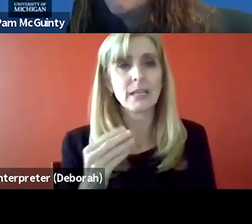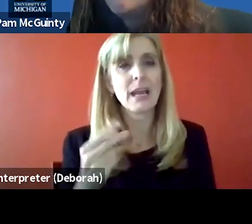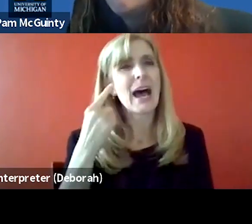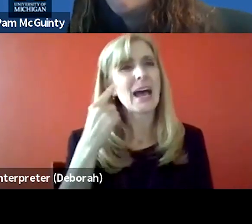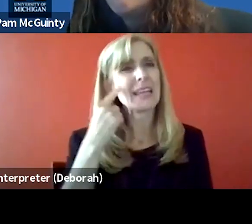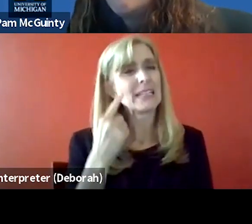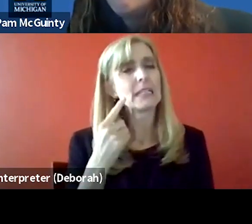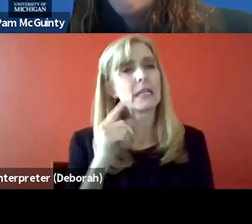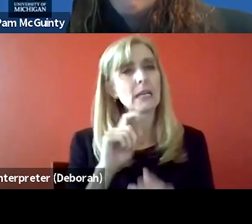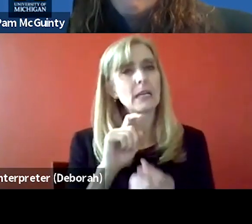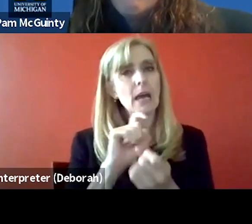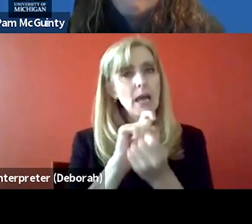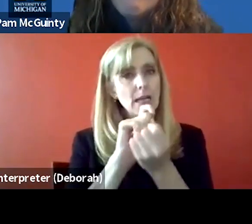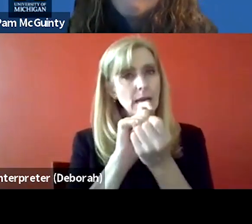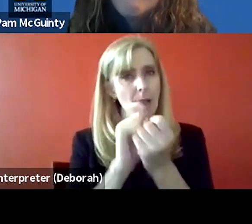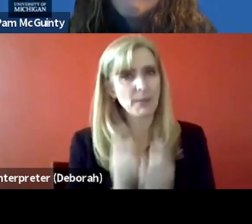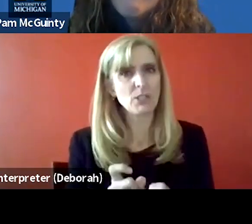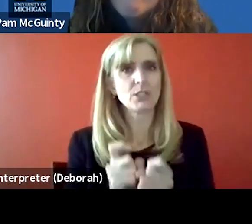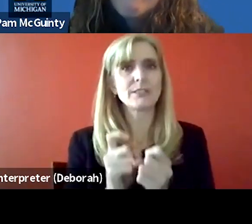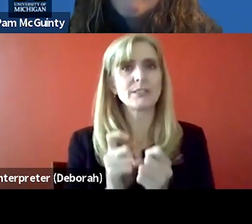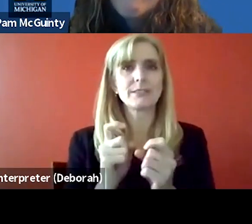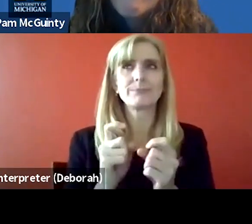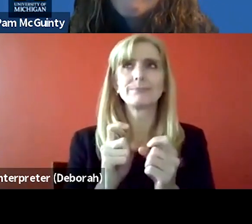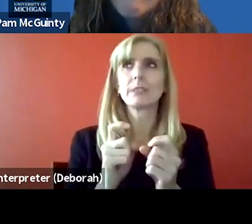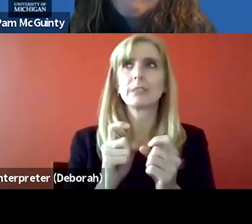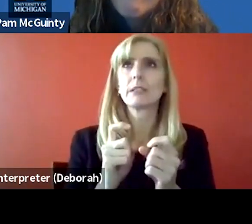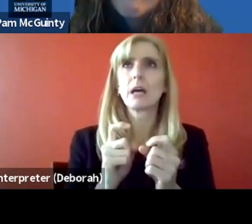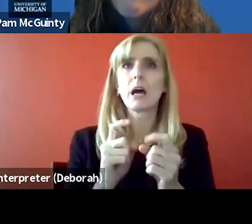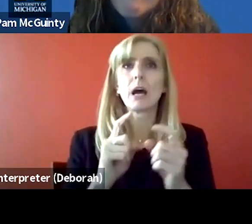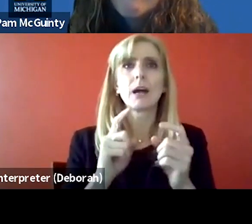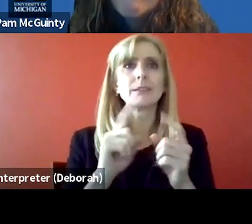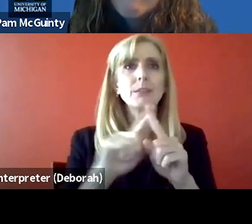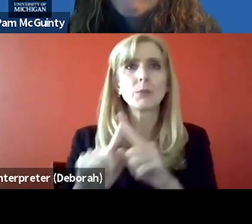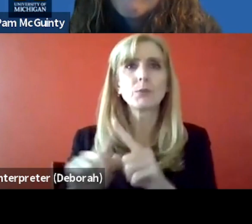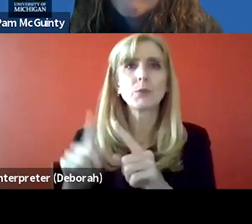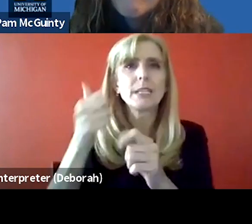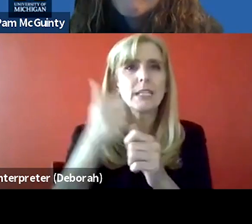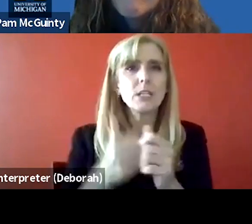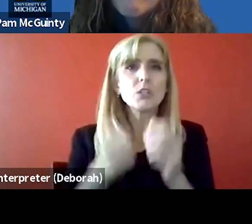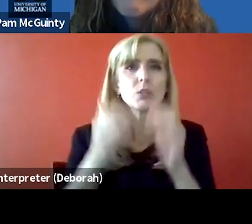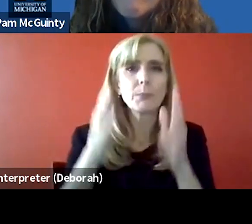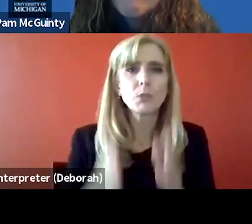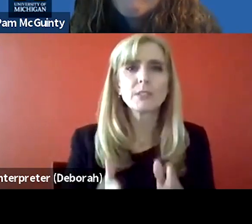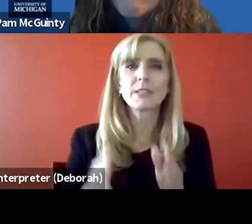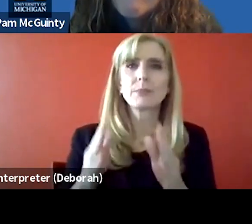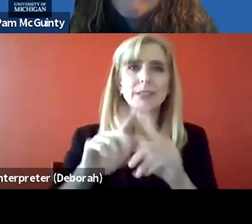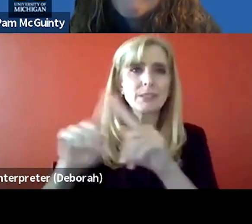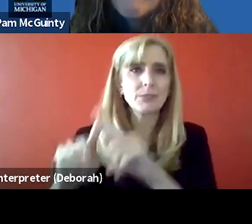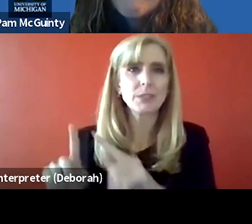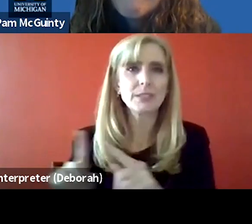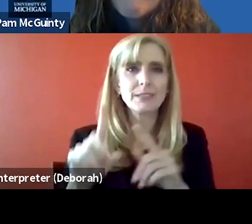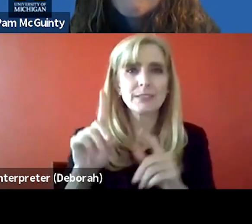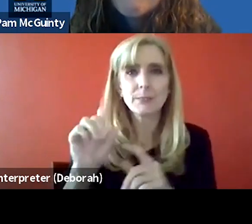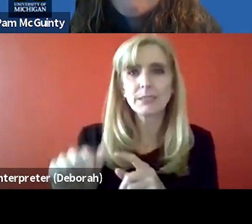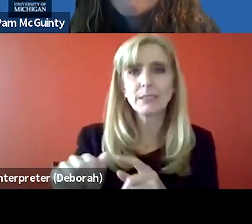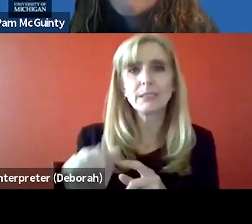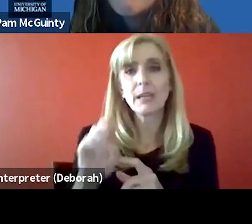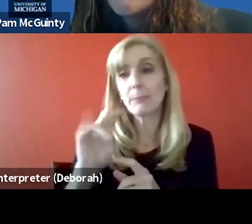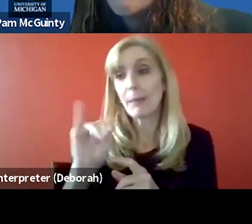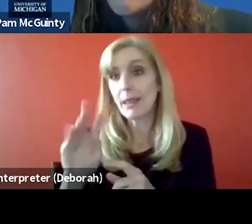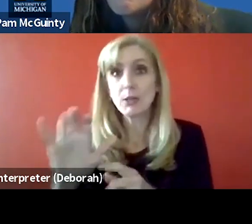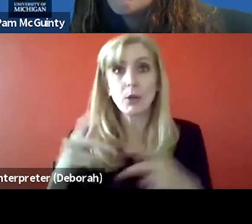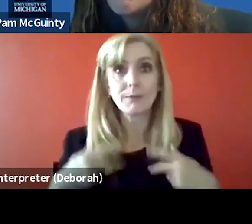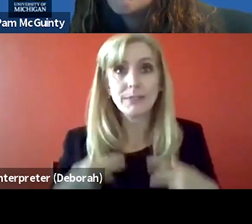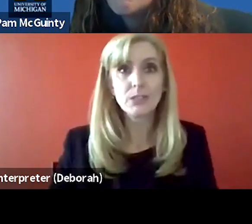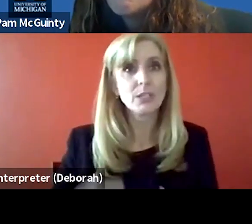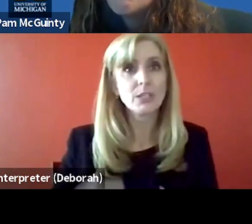SSD accommodates to different people's disabilities, like Madeline and her physical disability. I don't receive hers, but I think